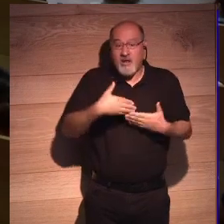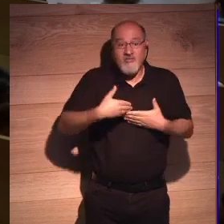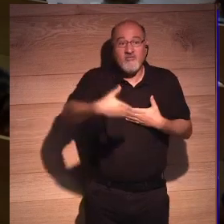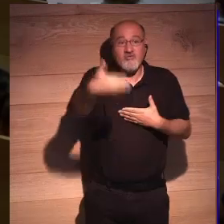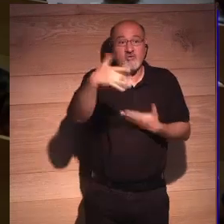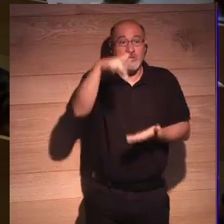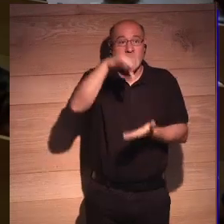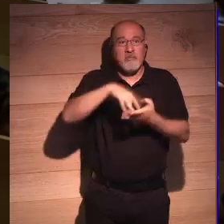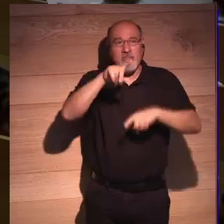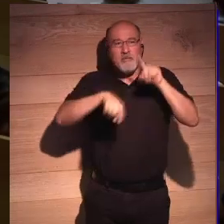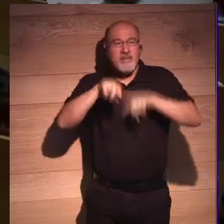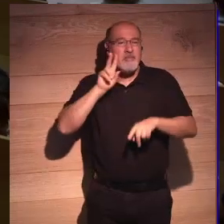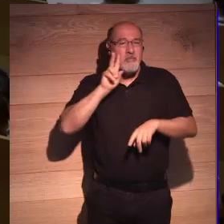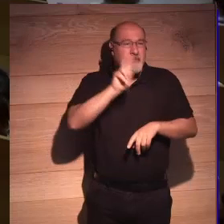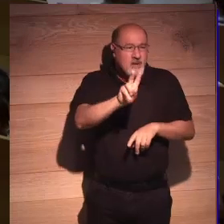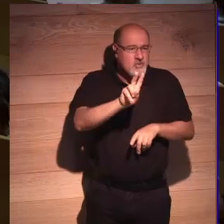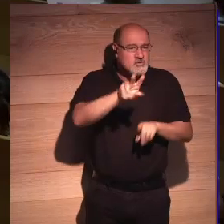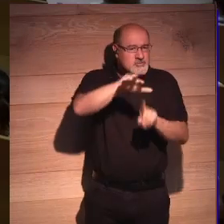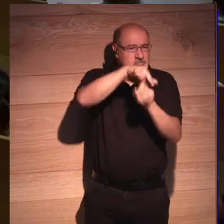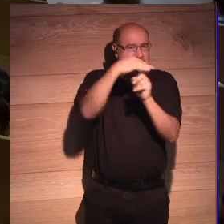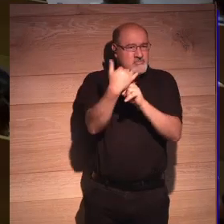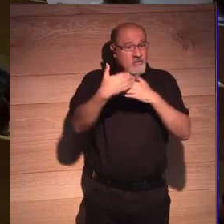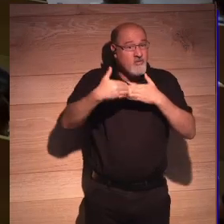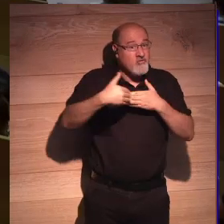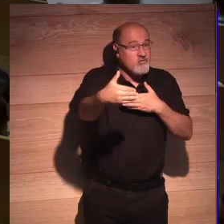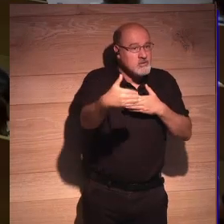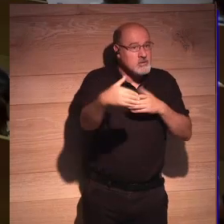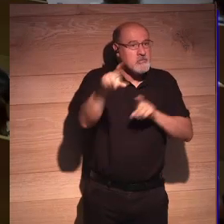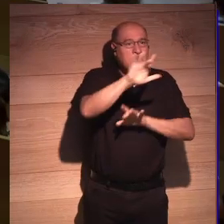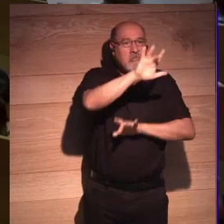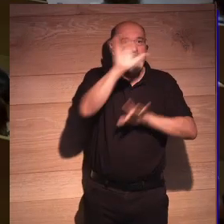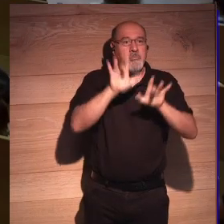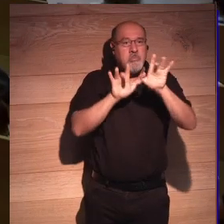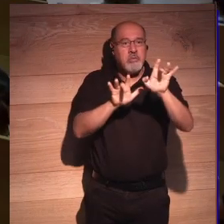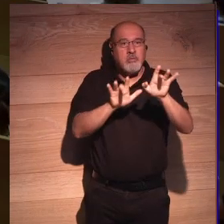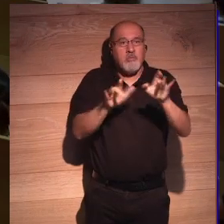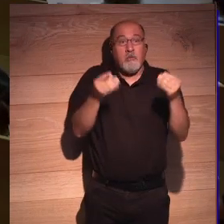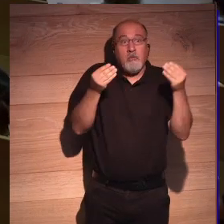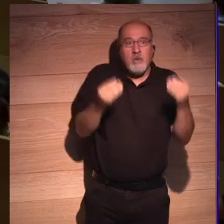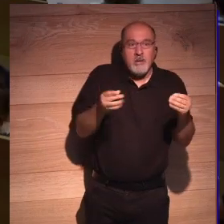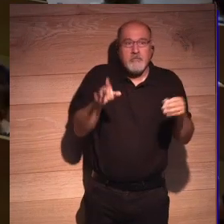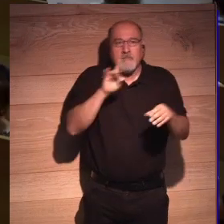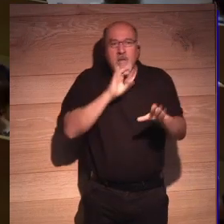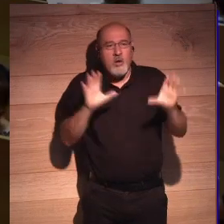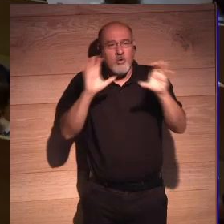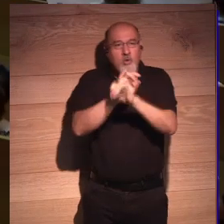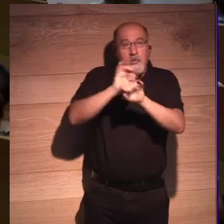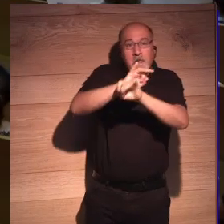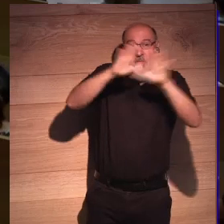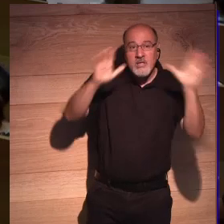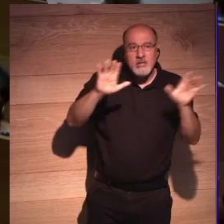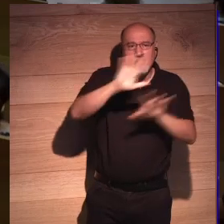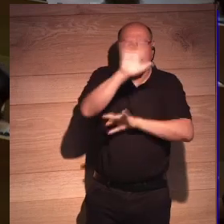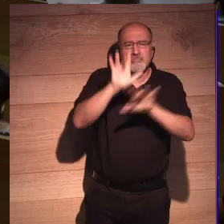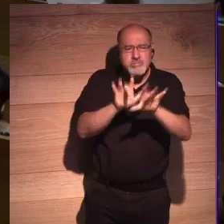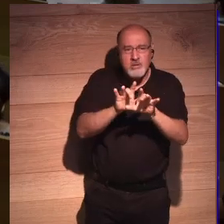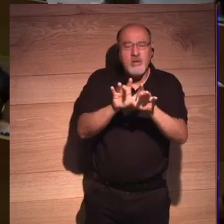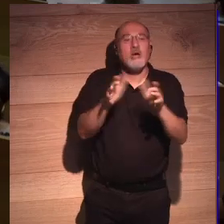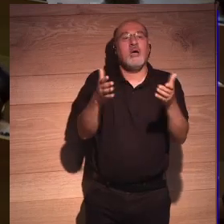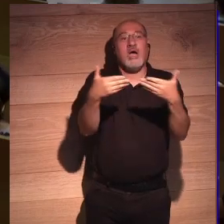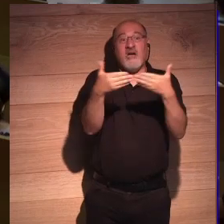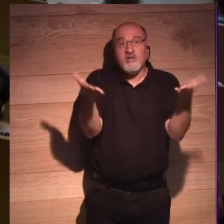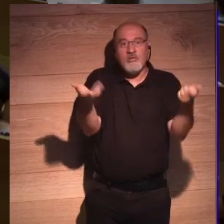for the future, a future that, depending on your point of view, we consider to be uncertain or full of hope, dark